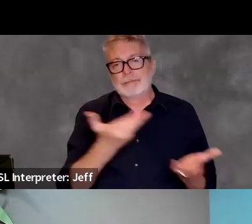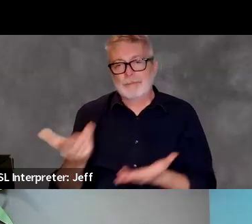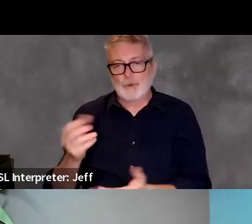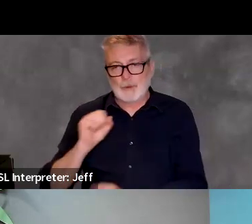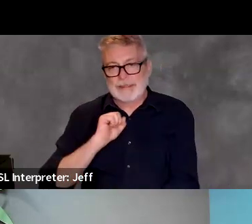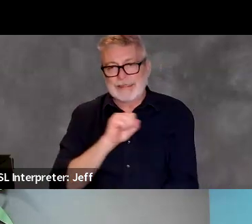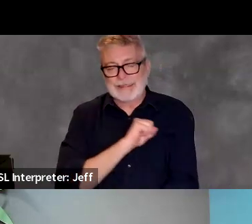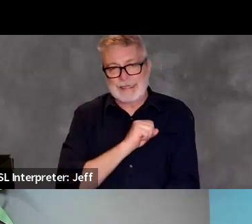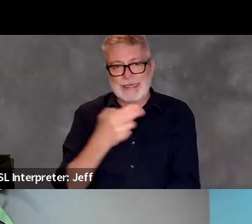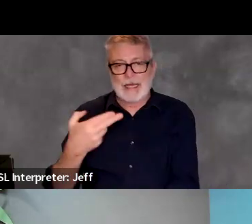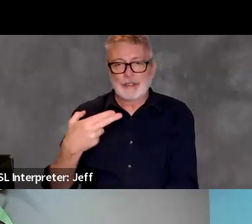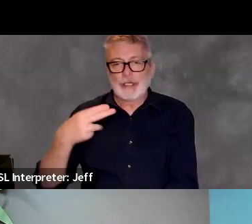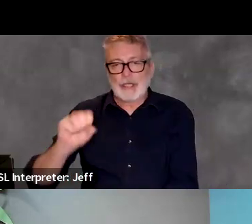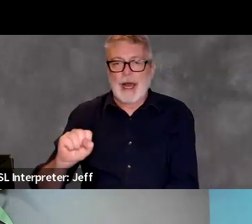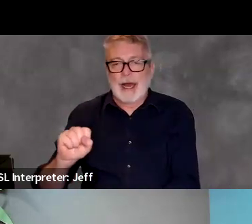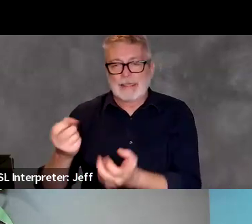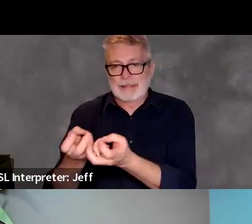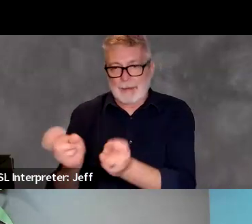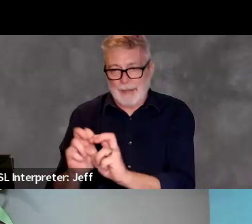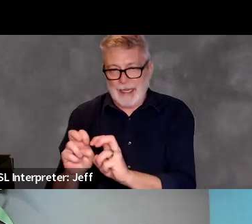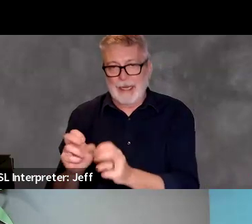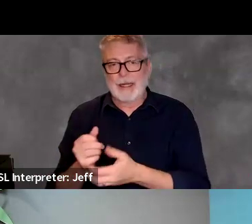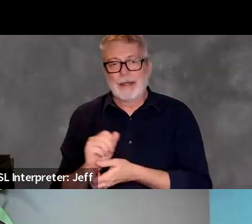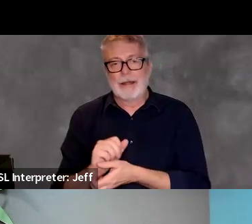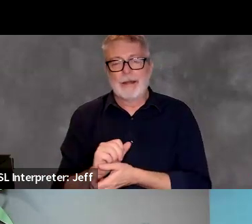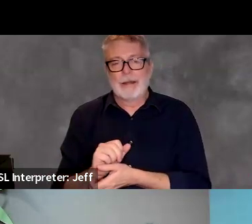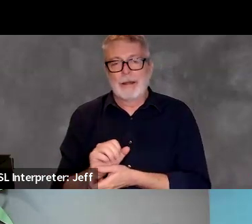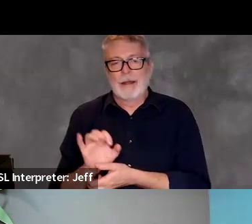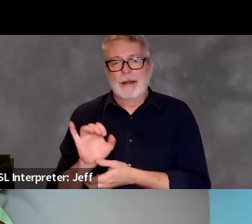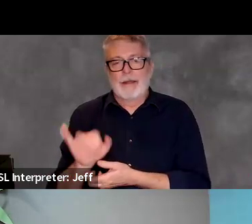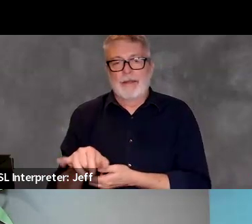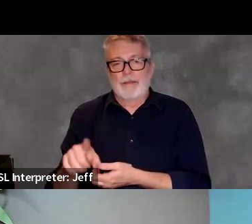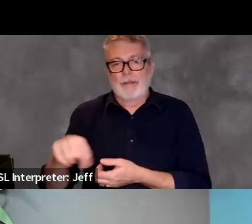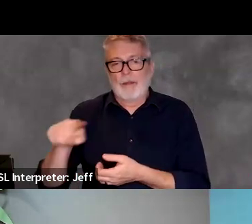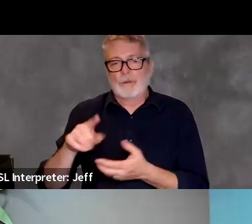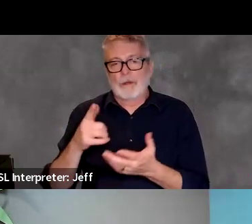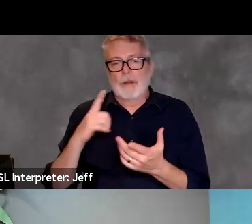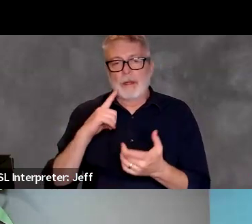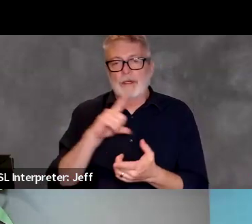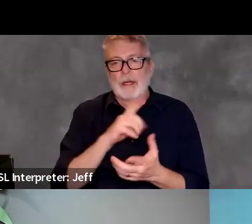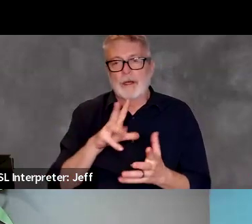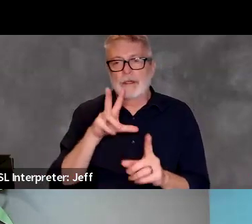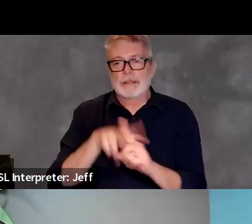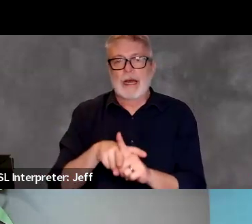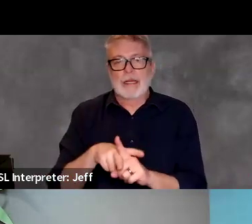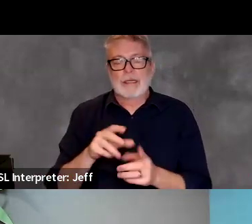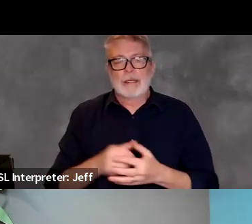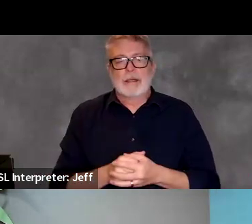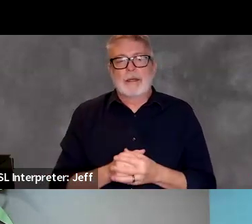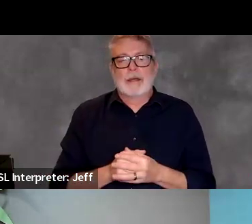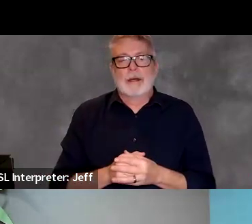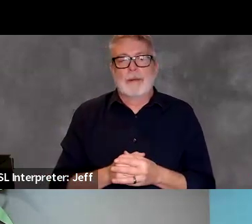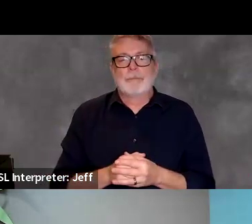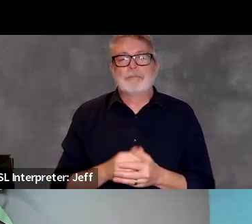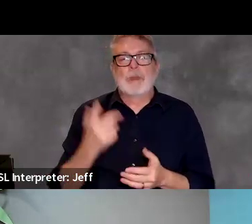Senate HHS committee, and that is the legislators that are assigned to that subcommittee. We